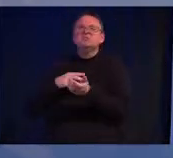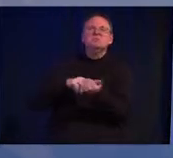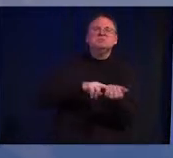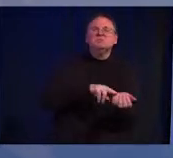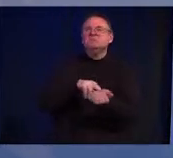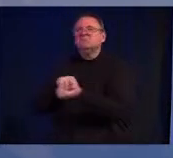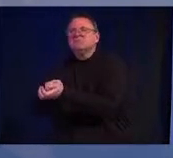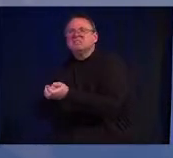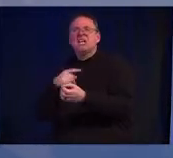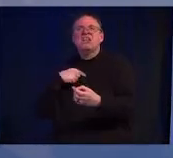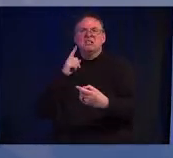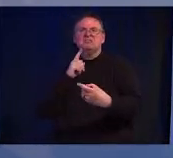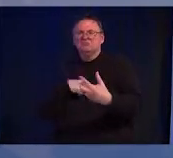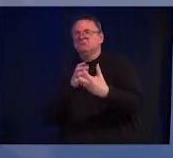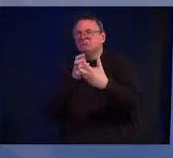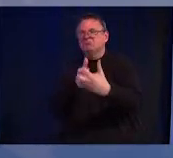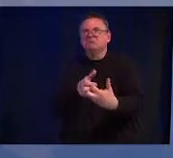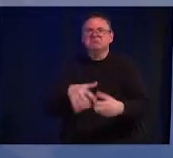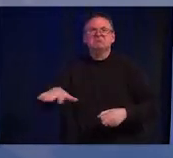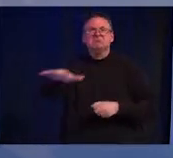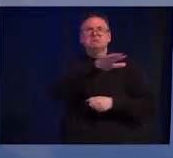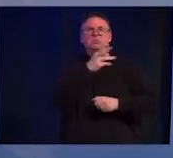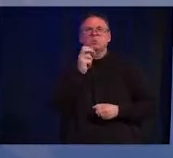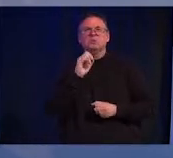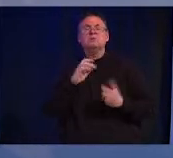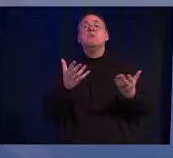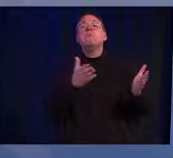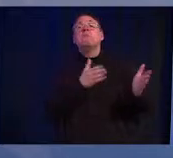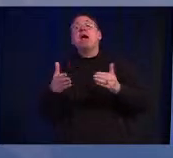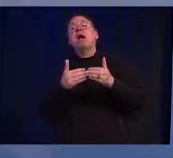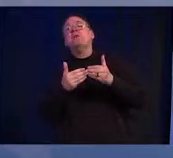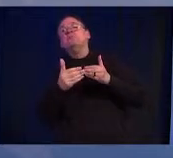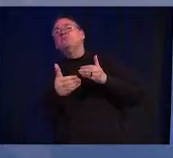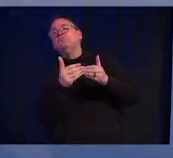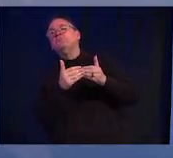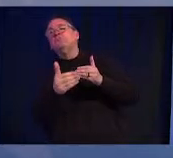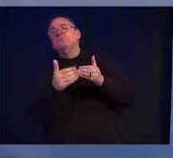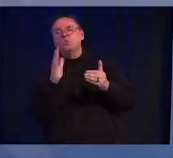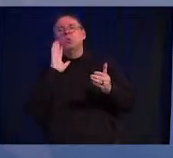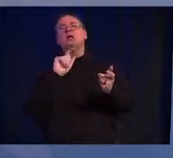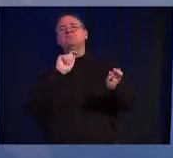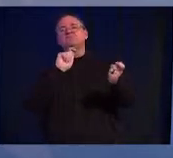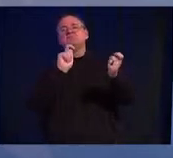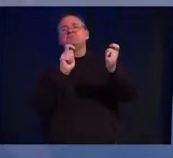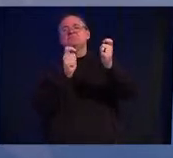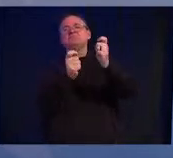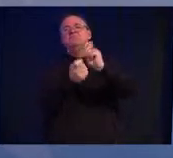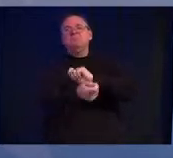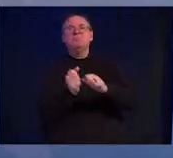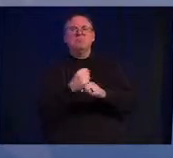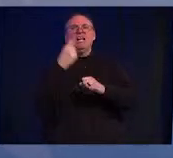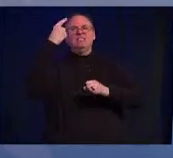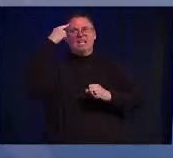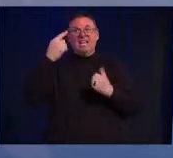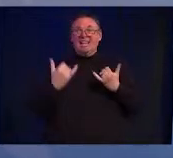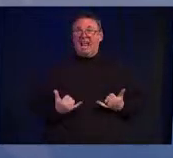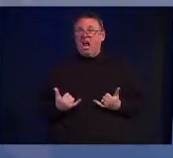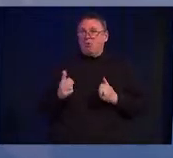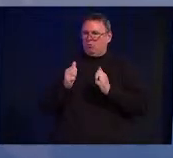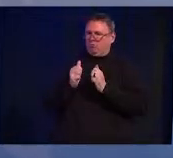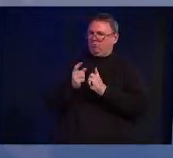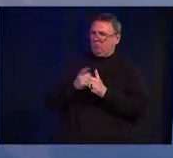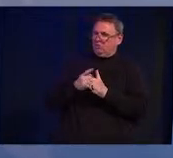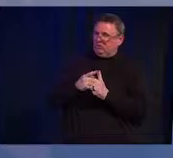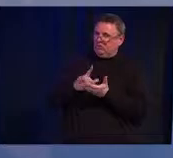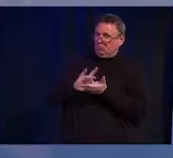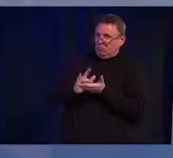And what happens beyond that, I think we will evolve in that into a way that makes sense. Start with medical, find out what happens down